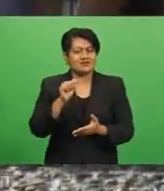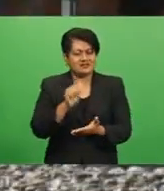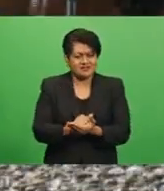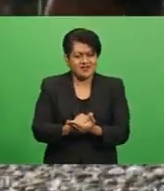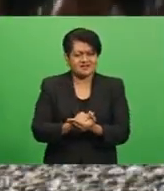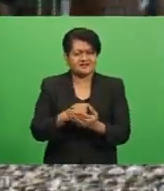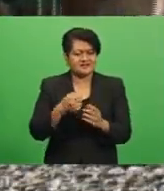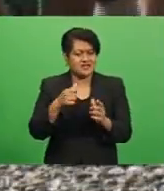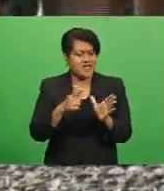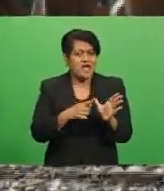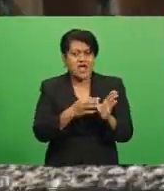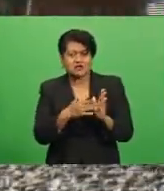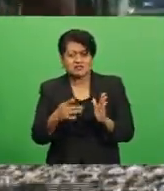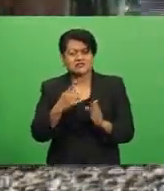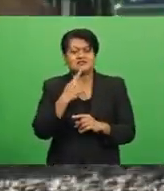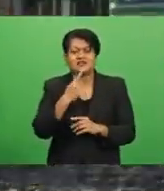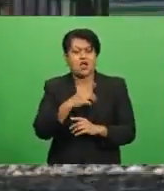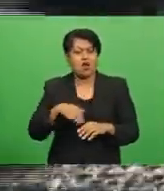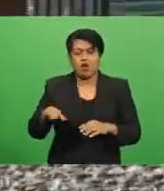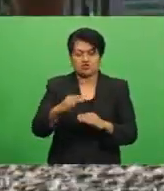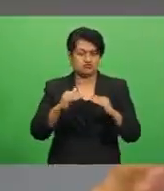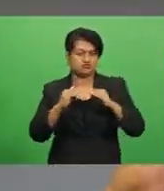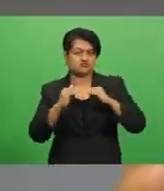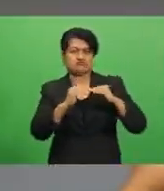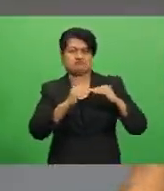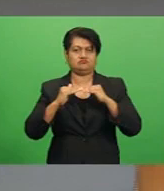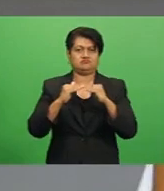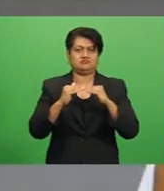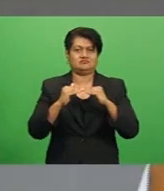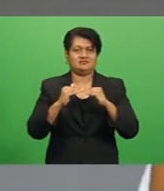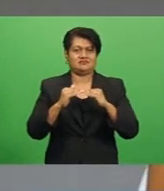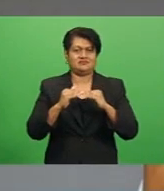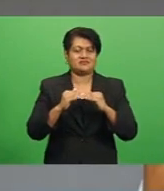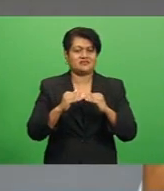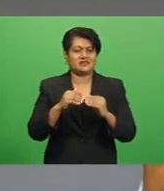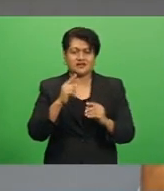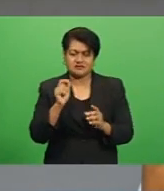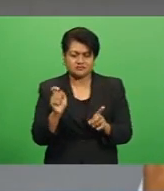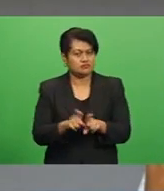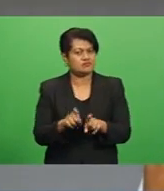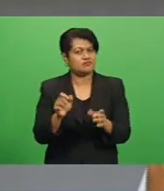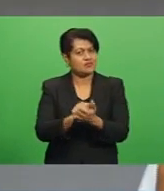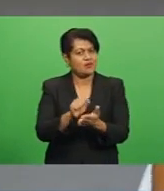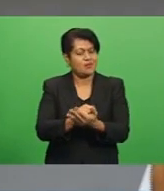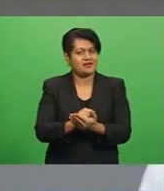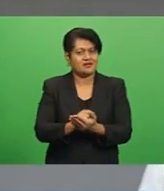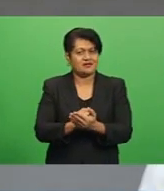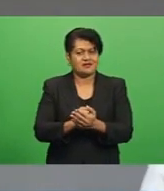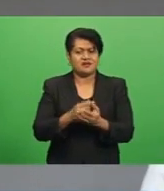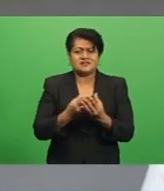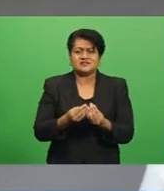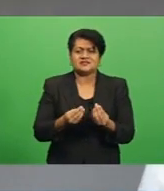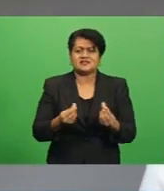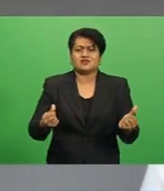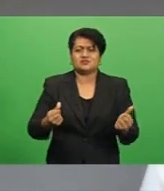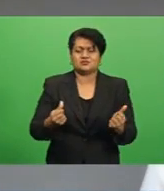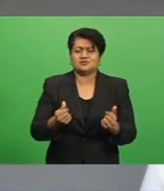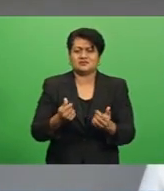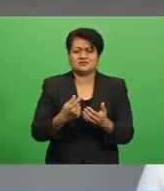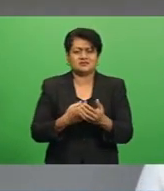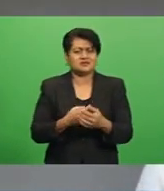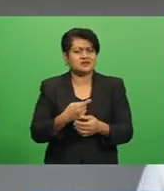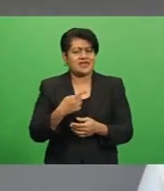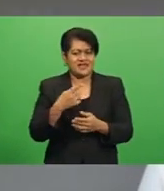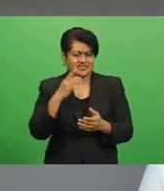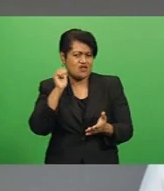says everyone should be treated equally. Sexual pluralism, right, and the right to uphold that